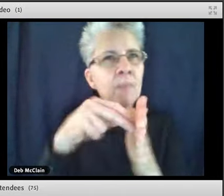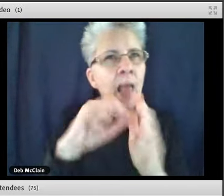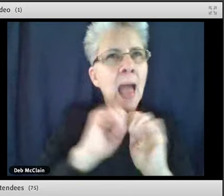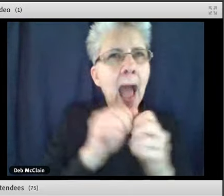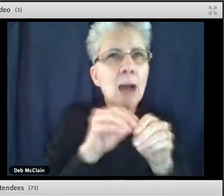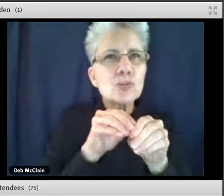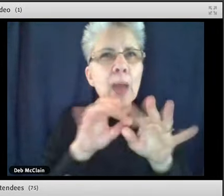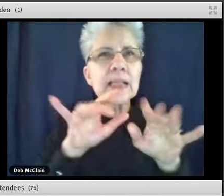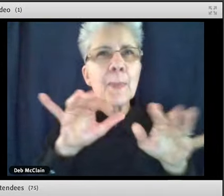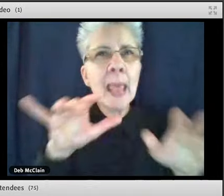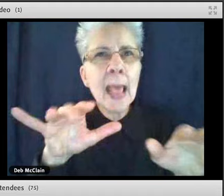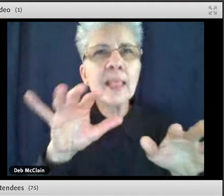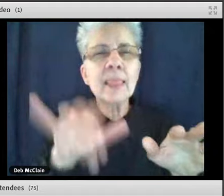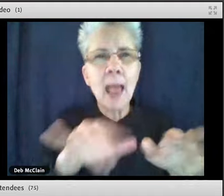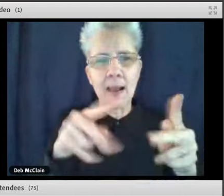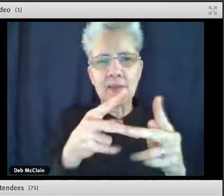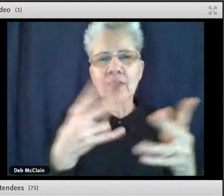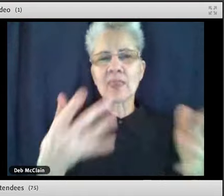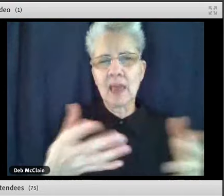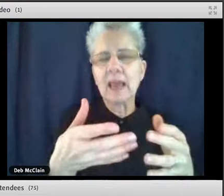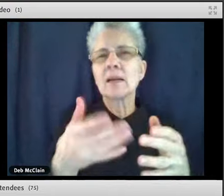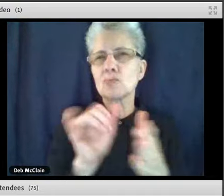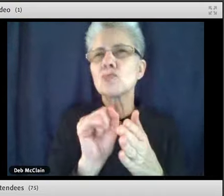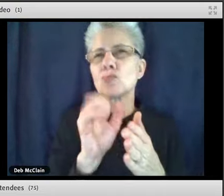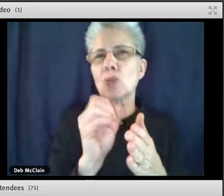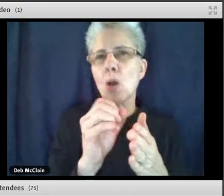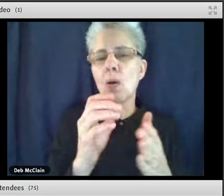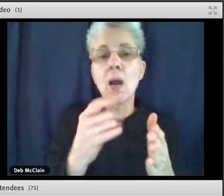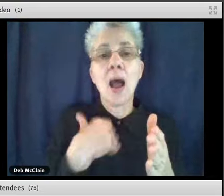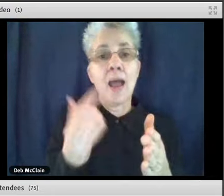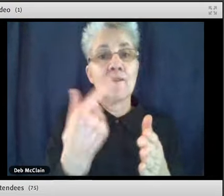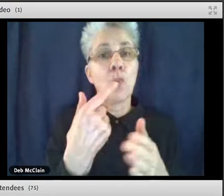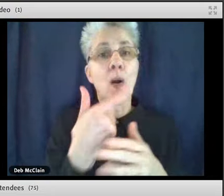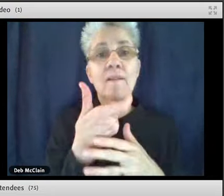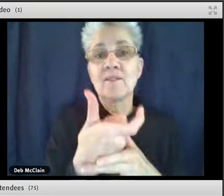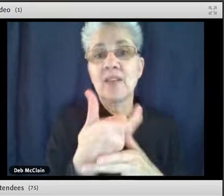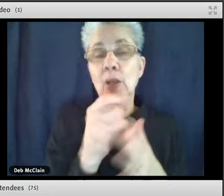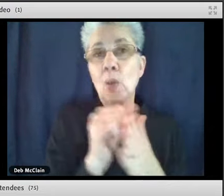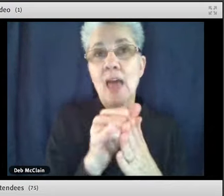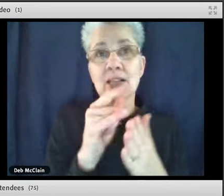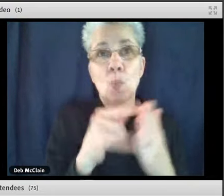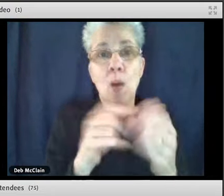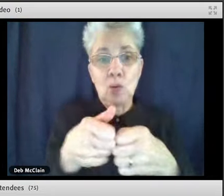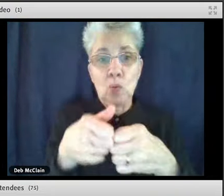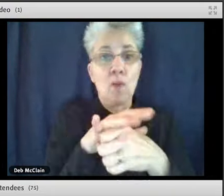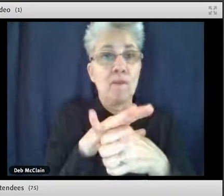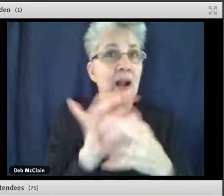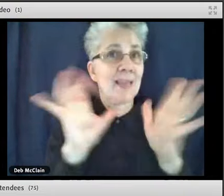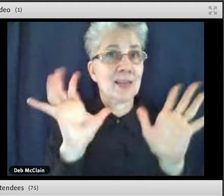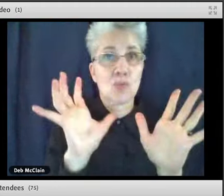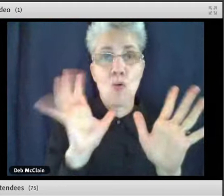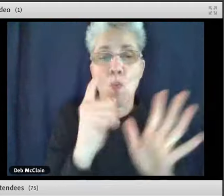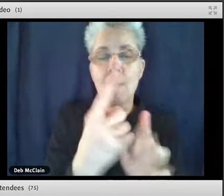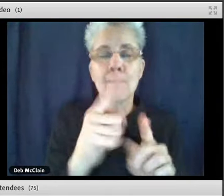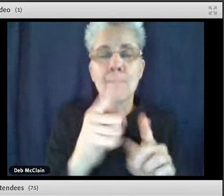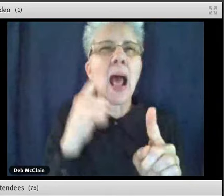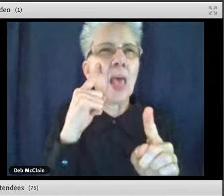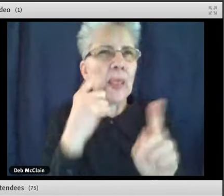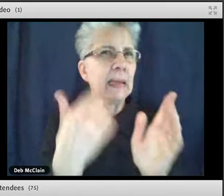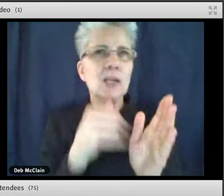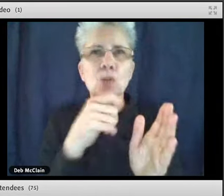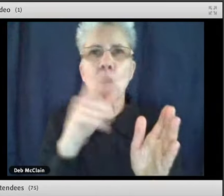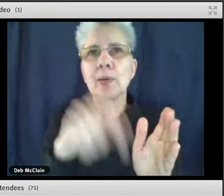transmitted, that kind of thing. So I encourage you. I only have one video for what coronavirus is, but I think, again, I don't think you